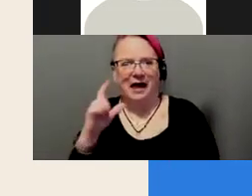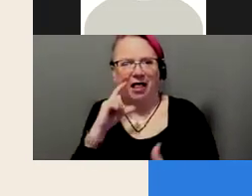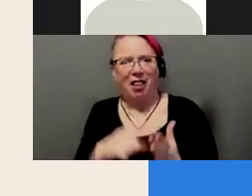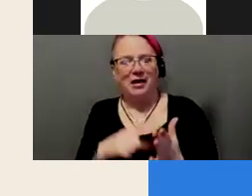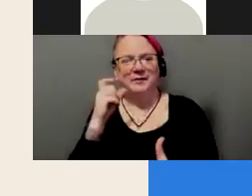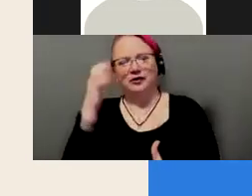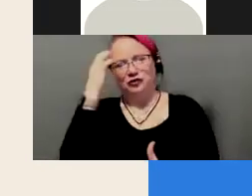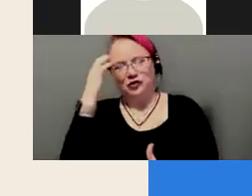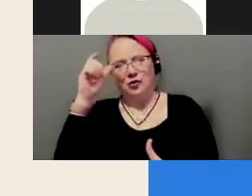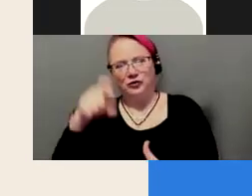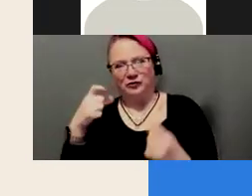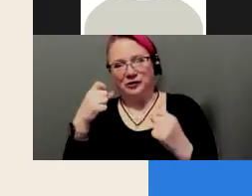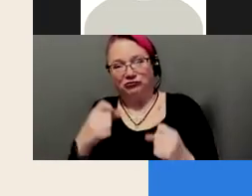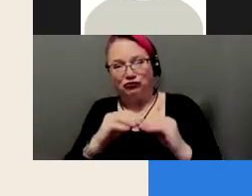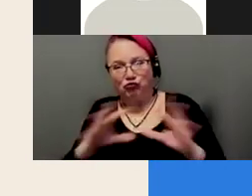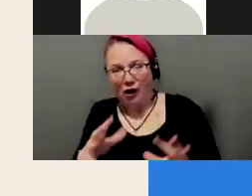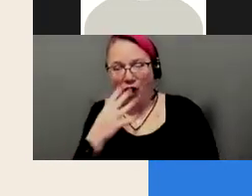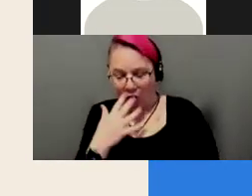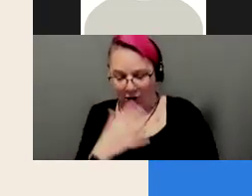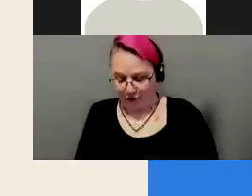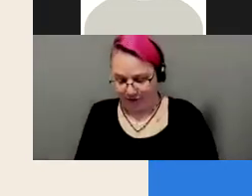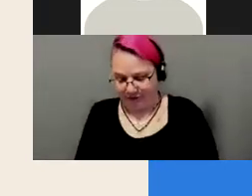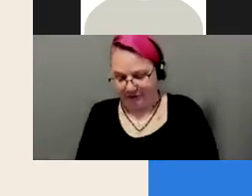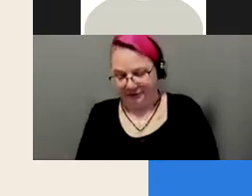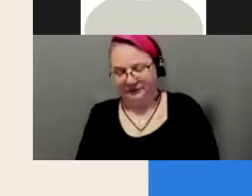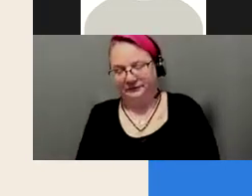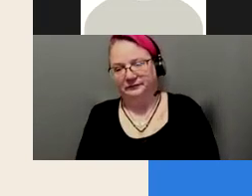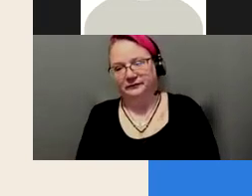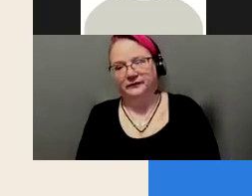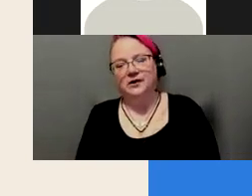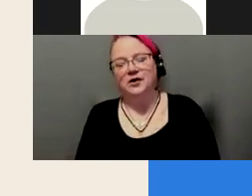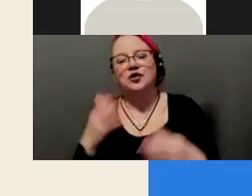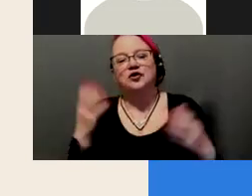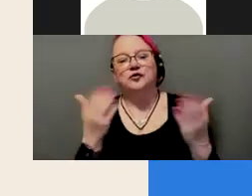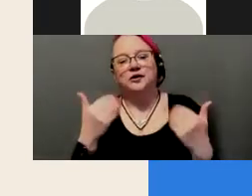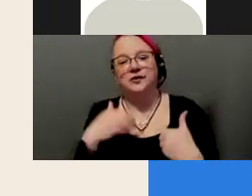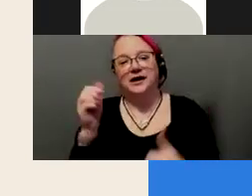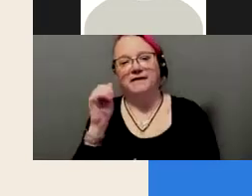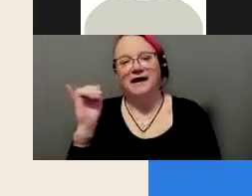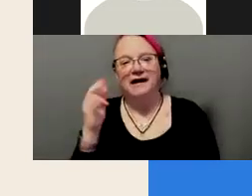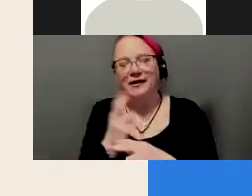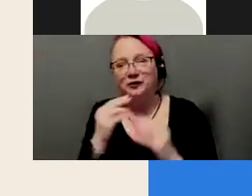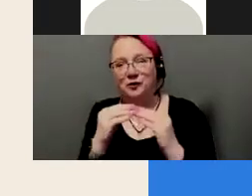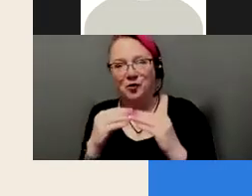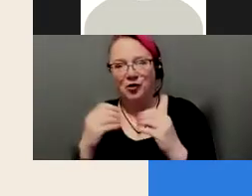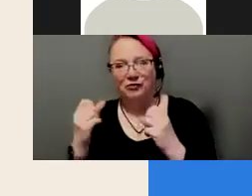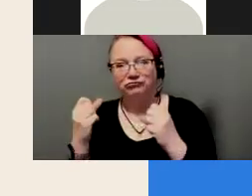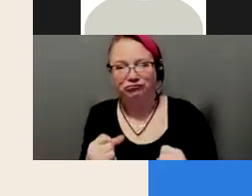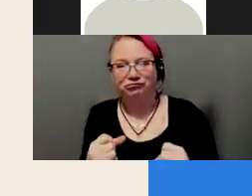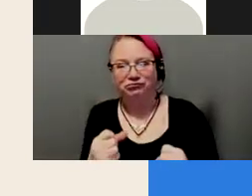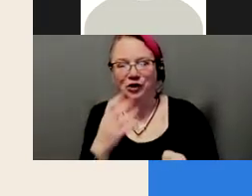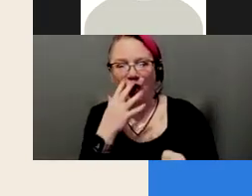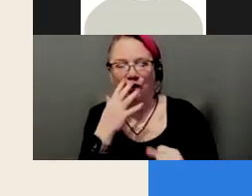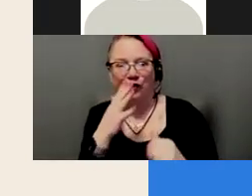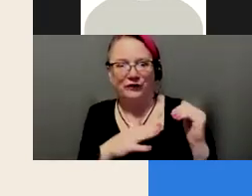is supposed to be intense colors, right? Um, so here we have AI using those more intense colors than are